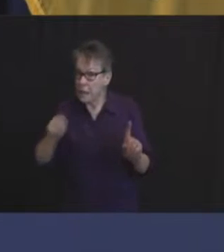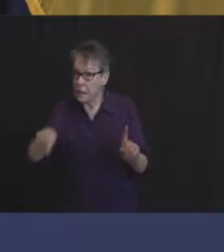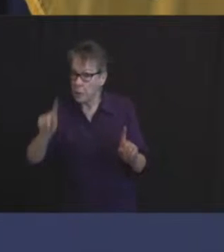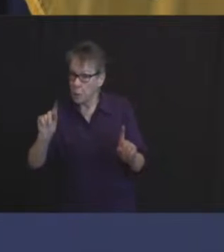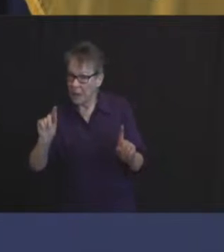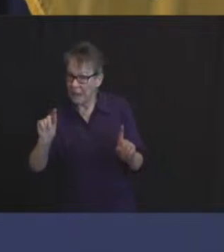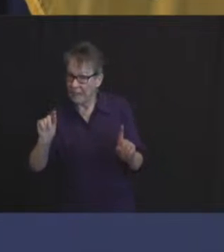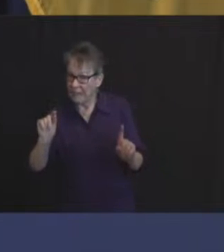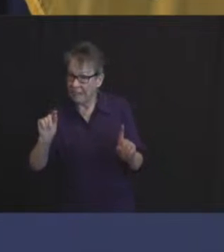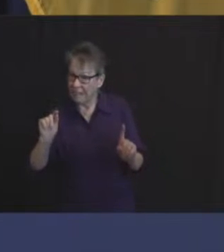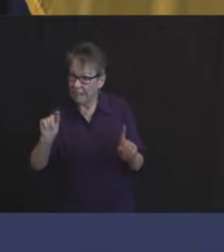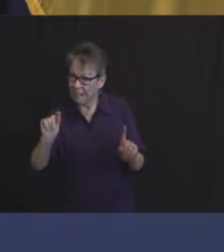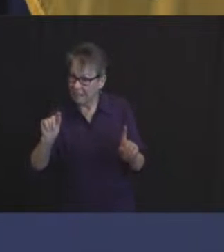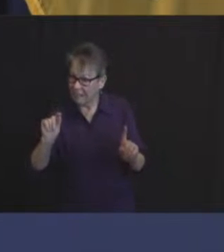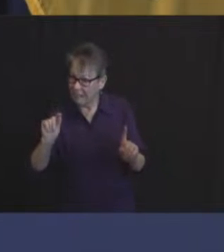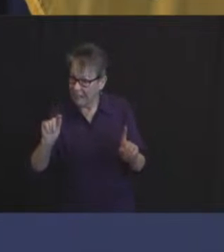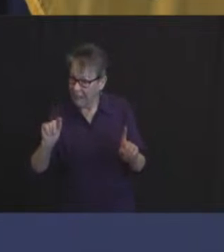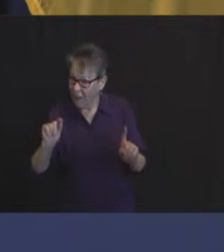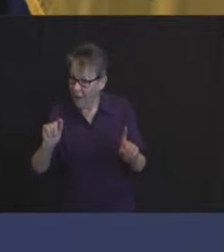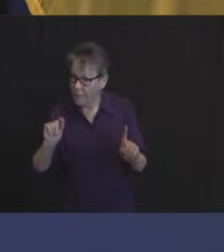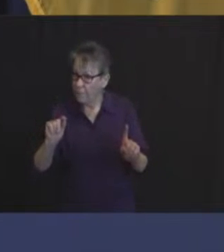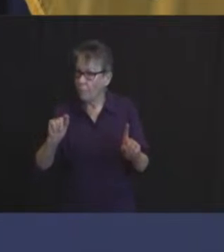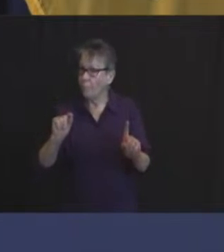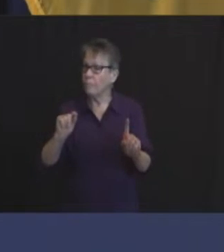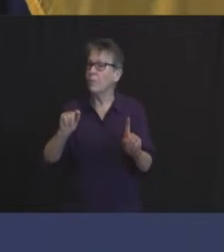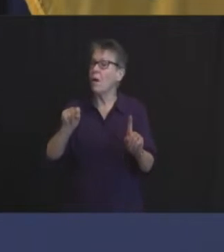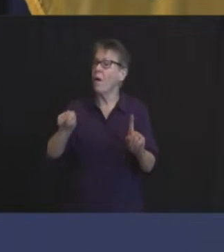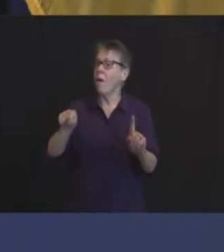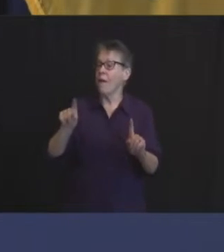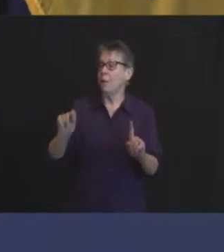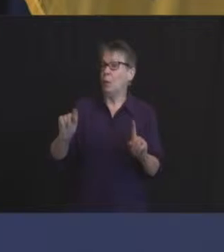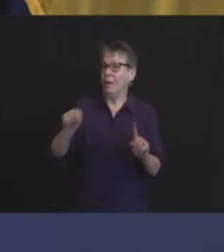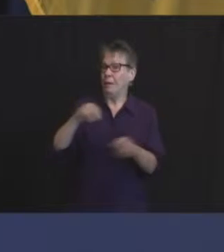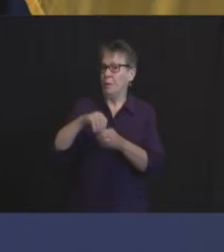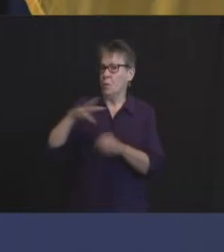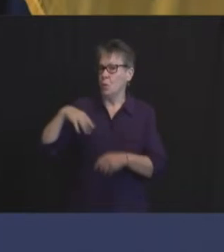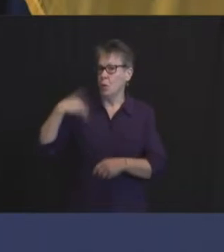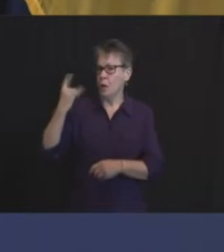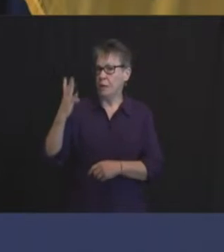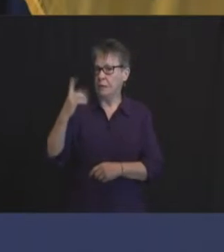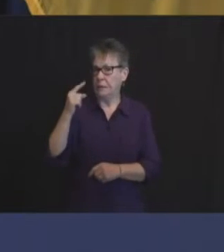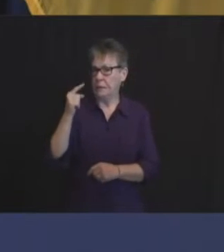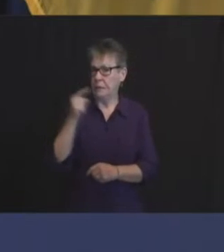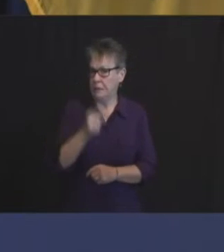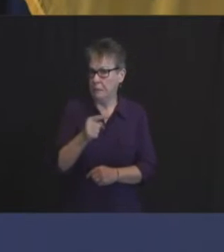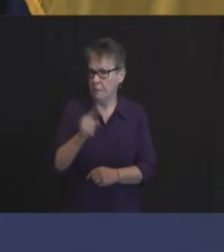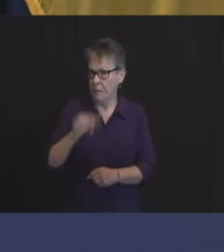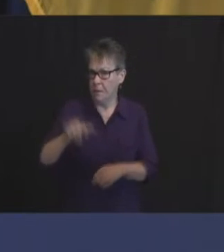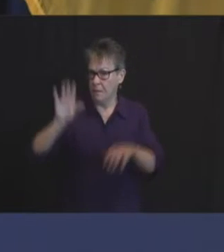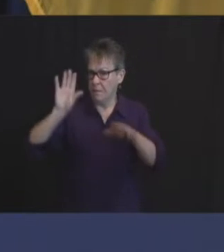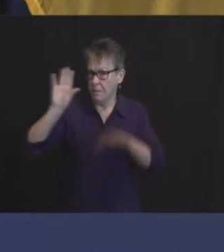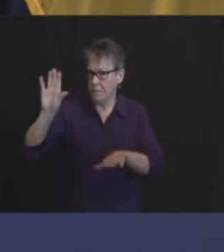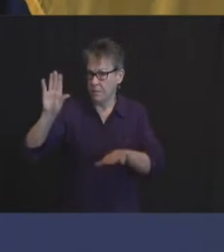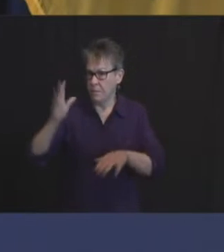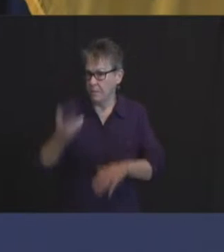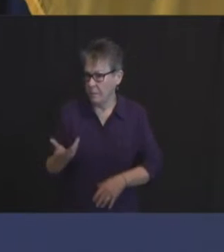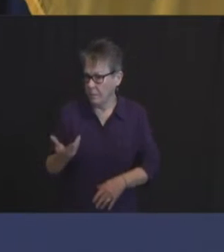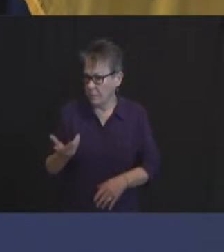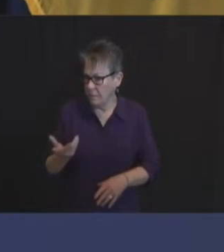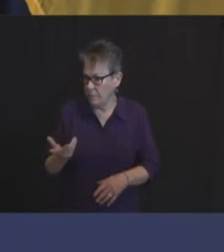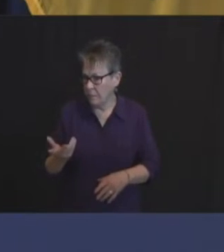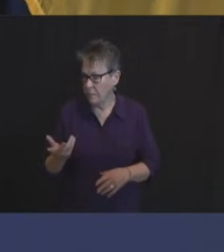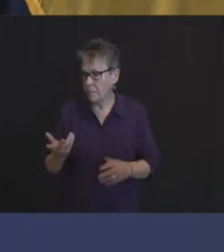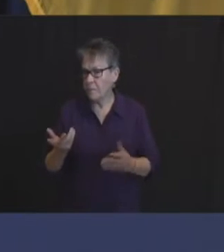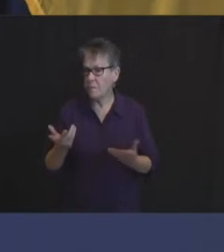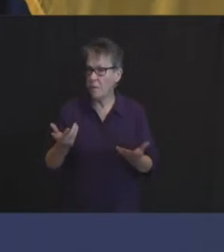Pat and Jared will, I think, forgive me and agree that we're not going to get into much detail on this, but needless to say, we're taking nothing for granted. Do you want to add any of that,